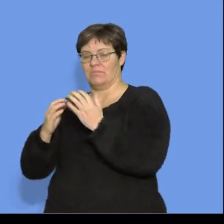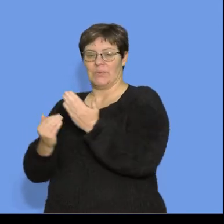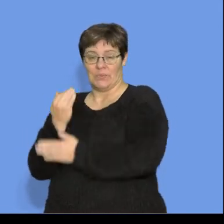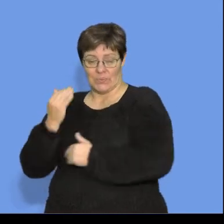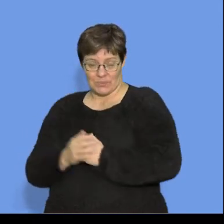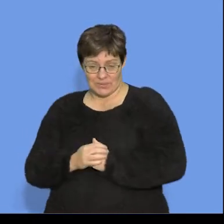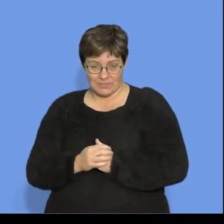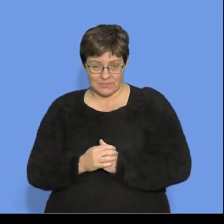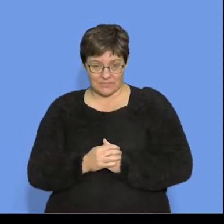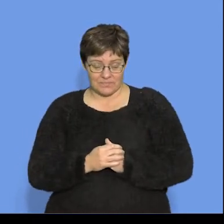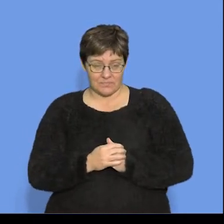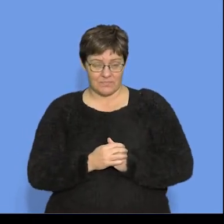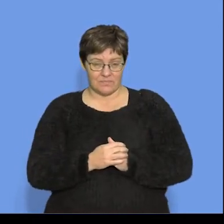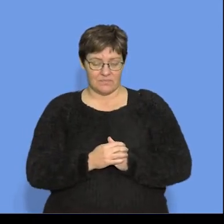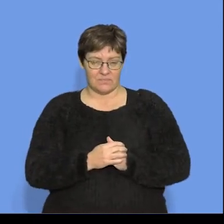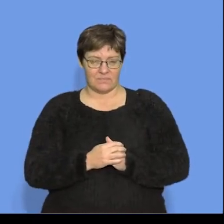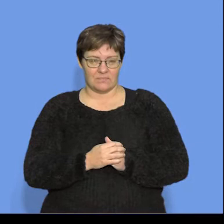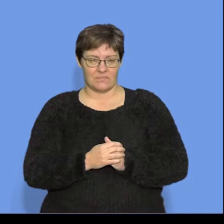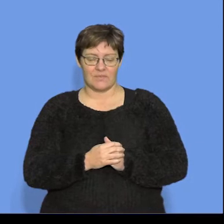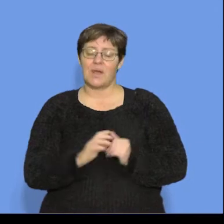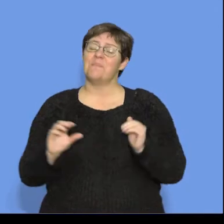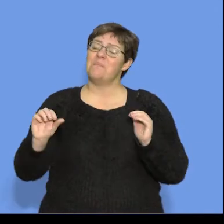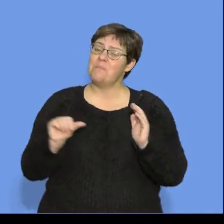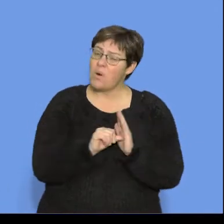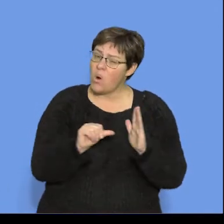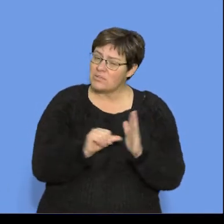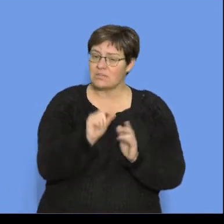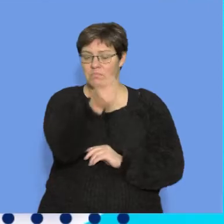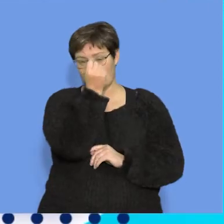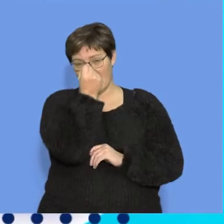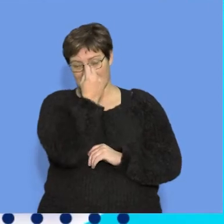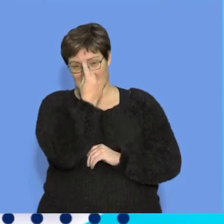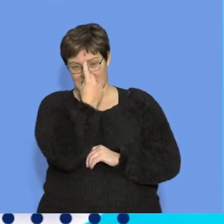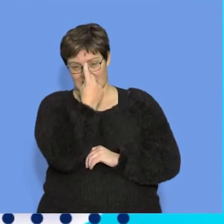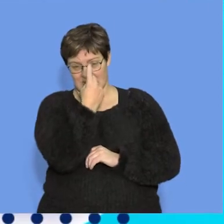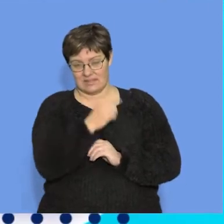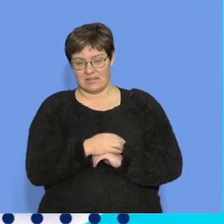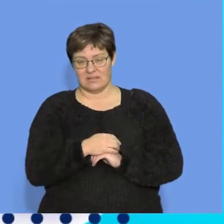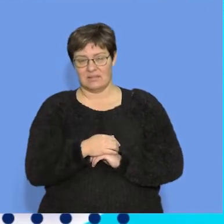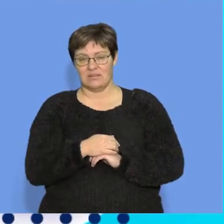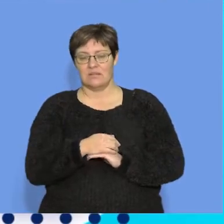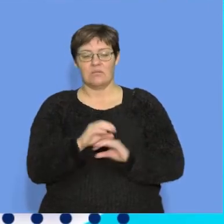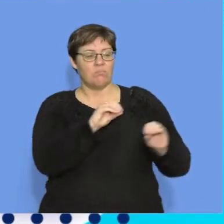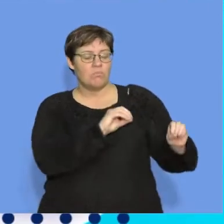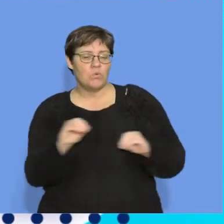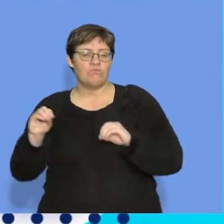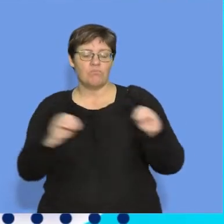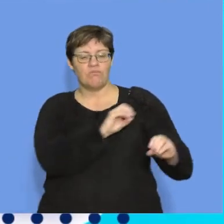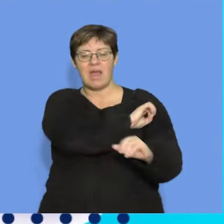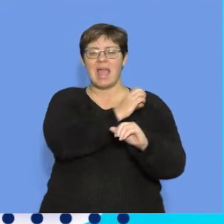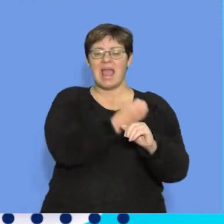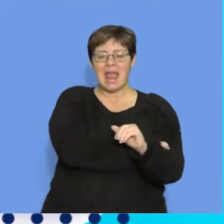a new product. It is important to understand that there are these movements and